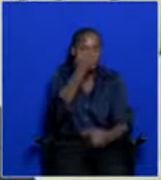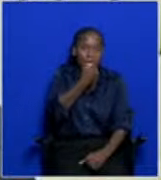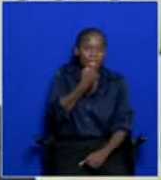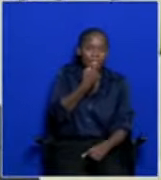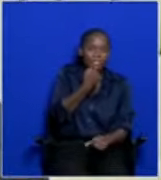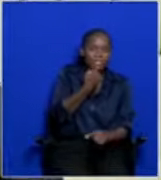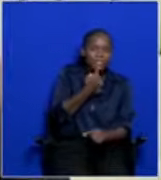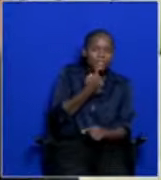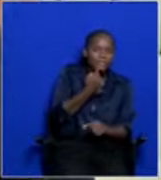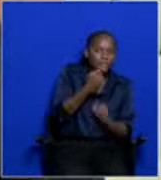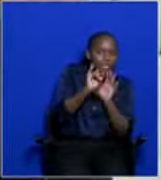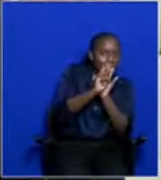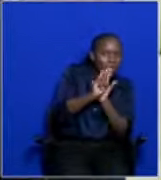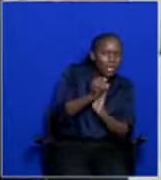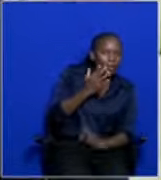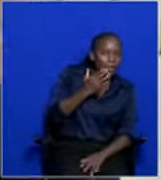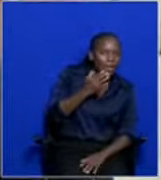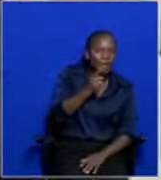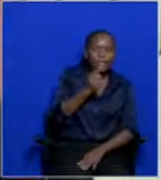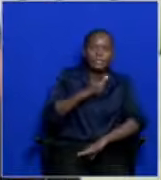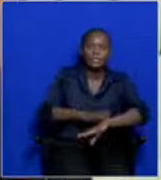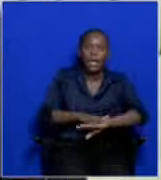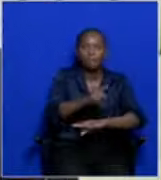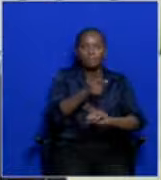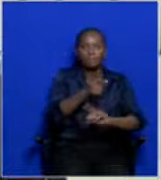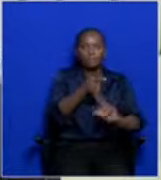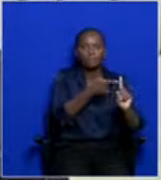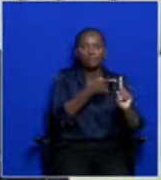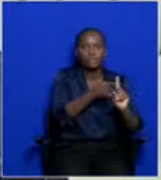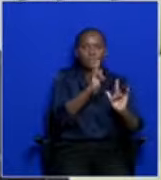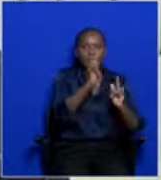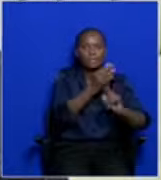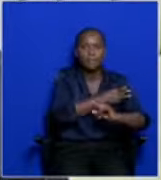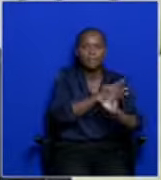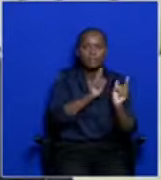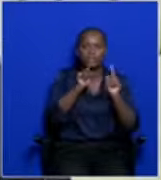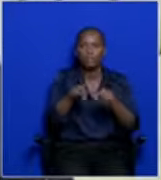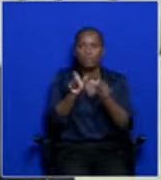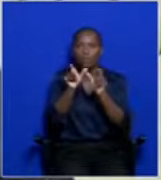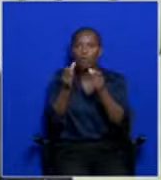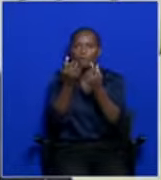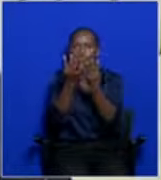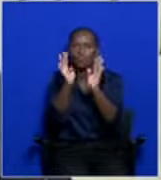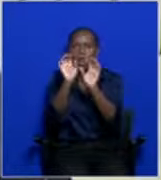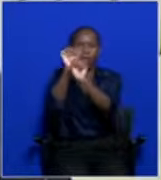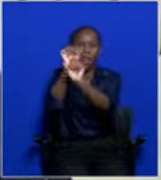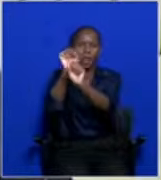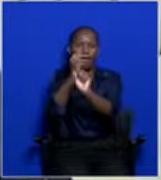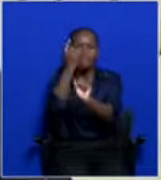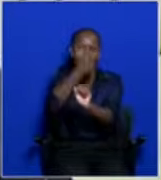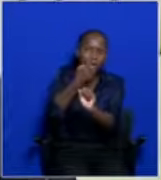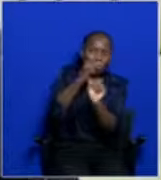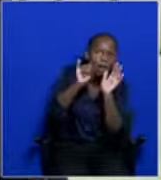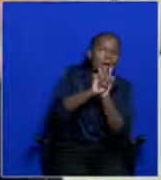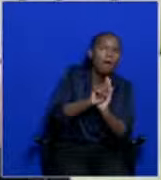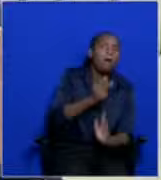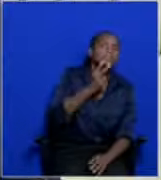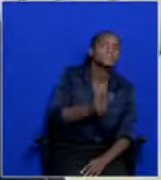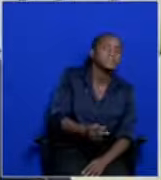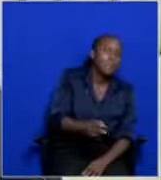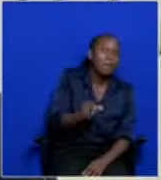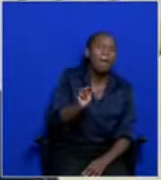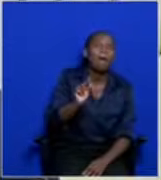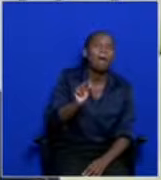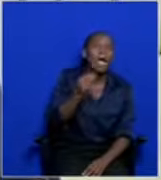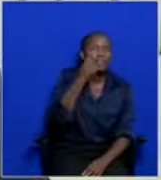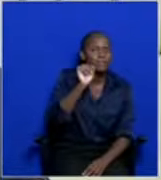commission and a certain video. I don't know if it was before, it is before or